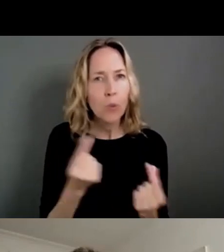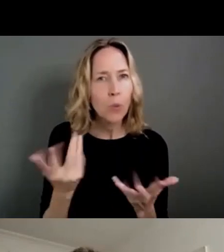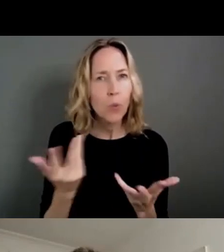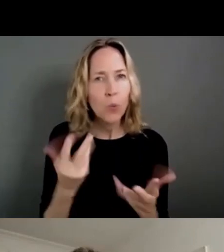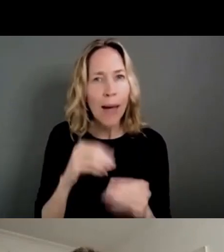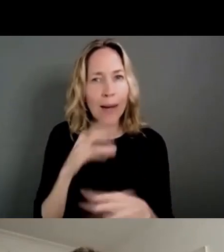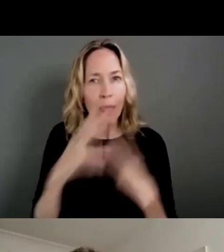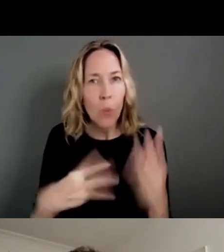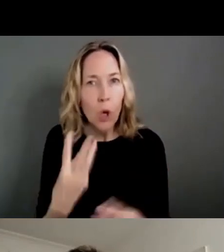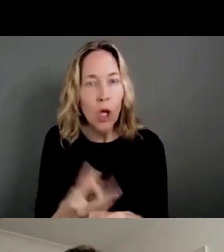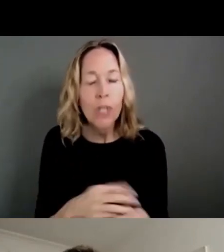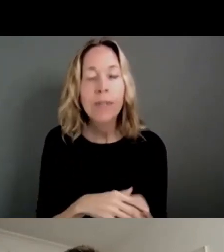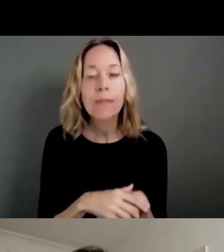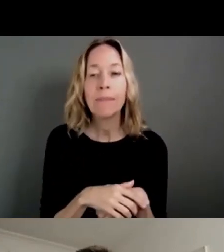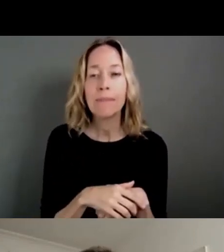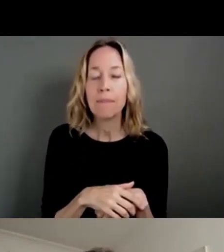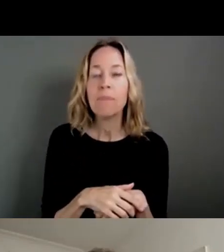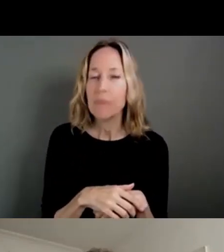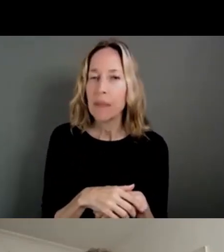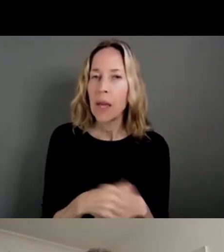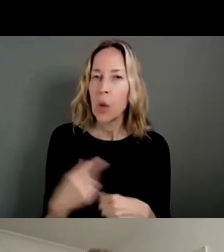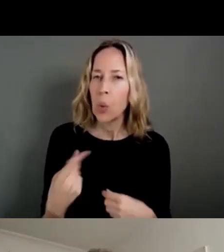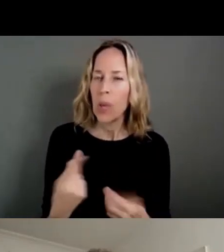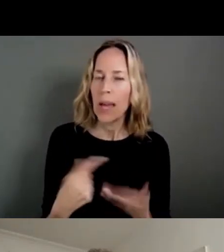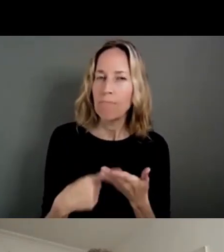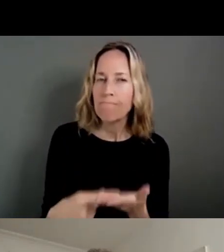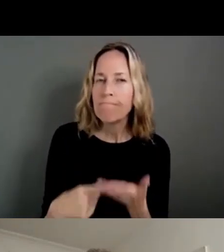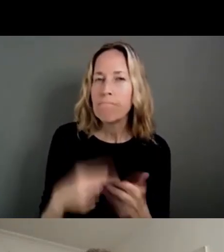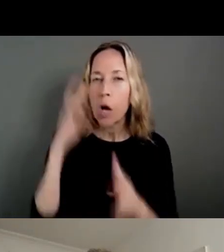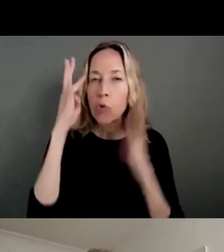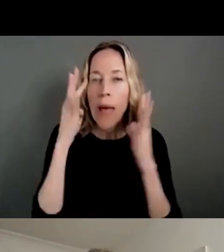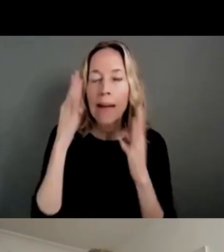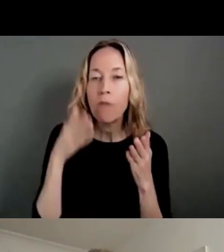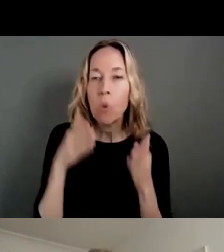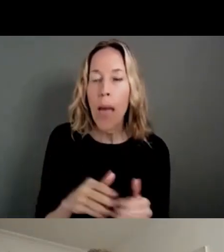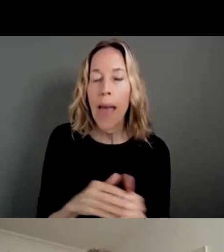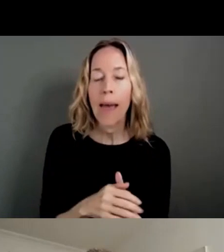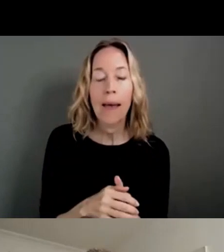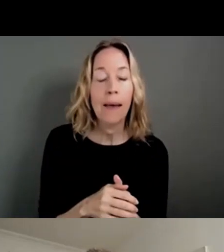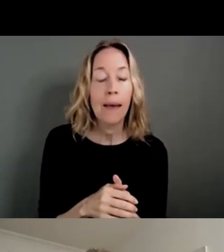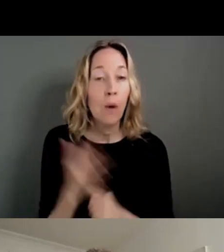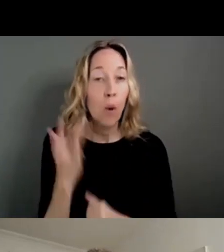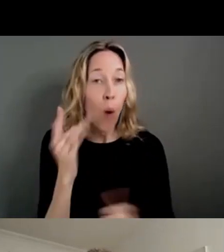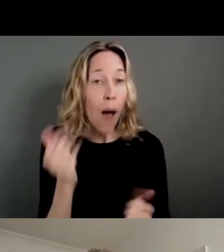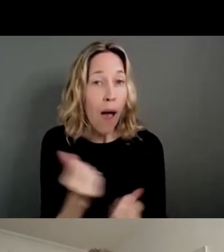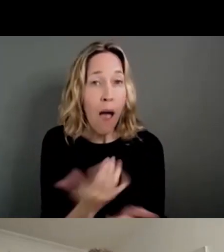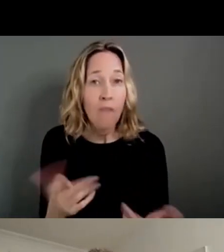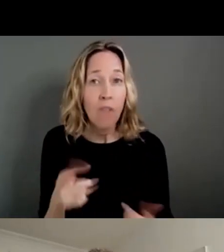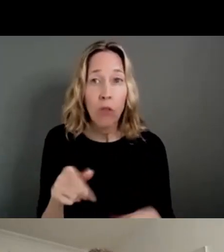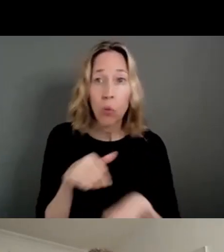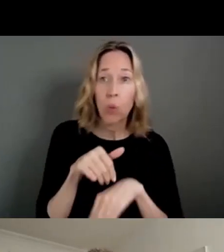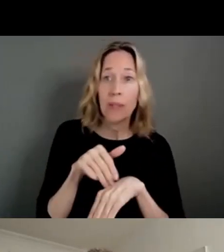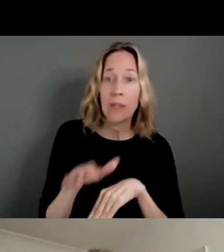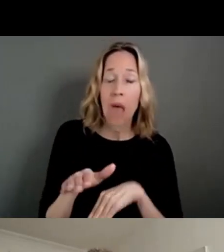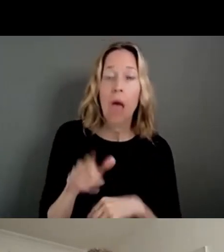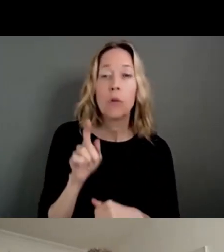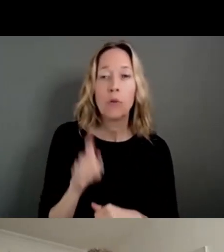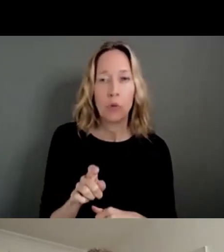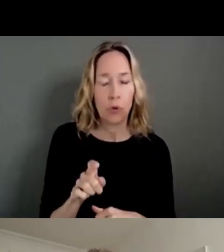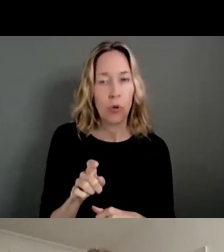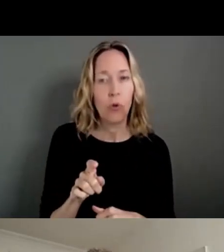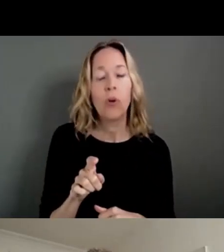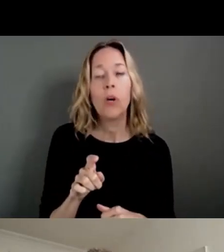I like to think that everything that you send out should be aligned with, unified with, and